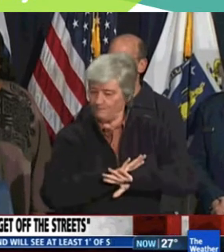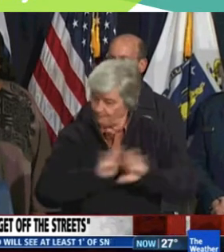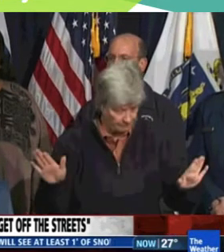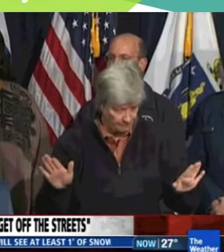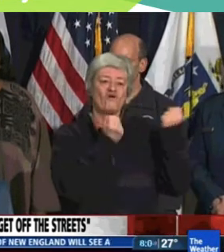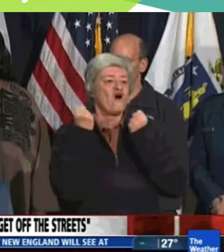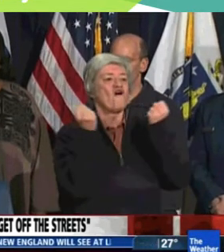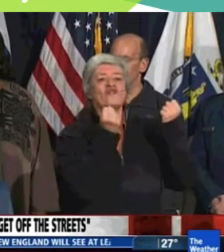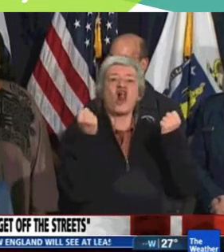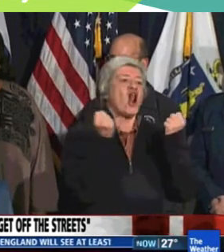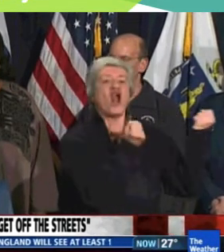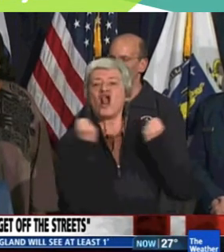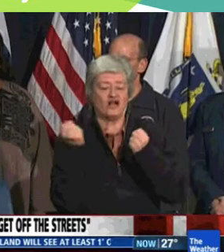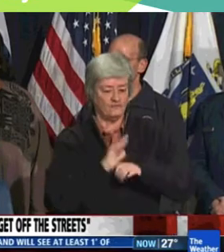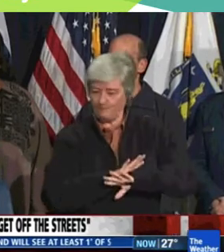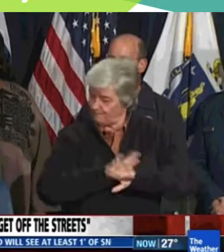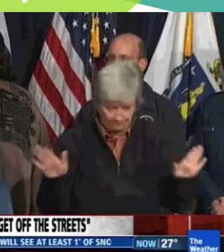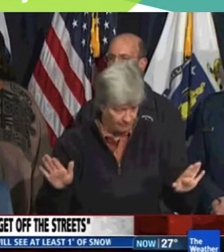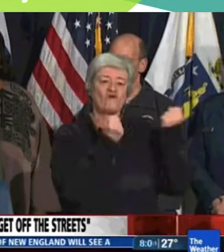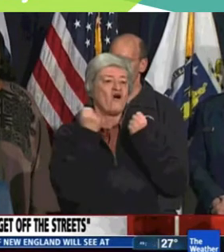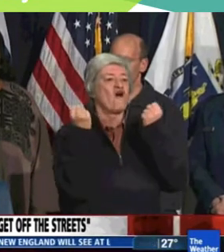what she says or what she's saying